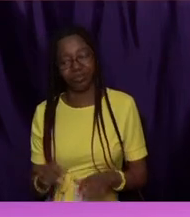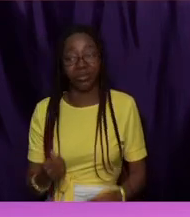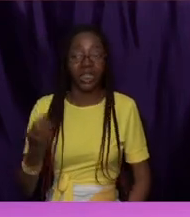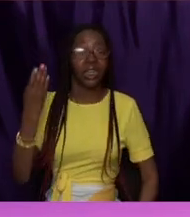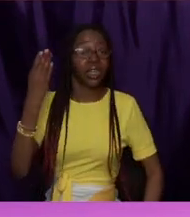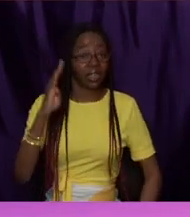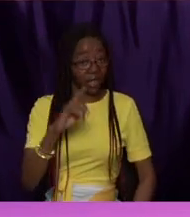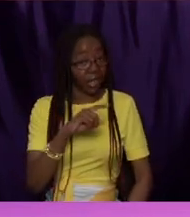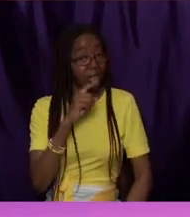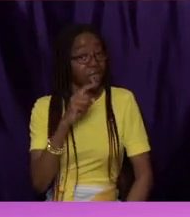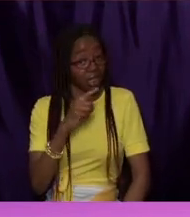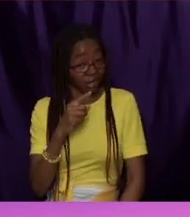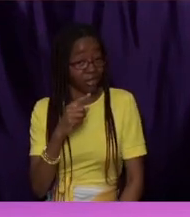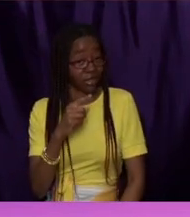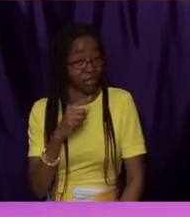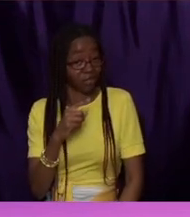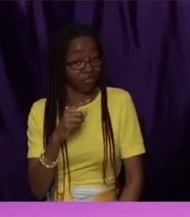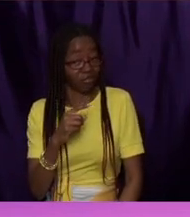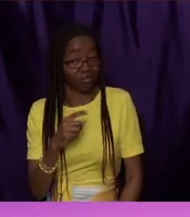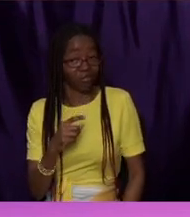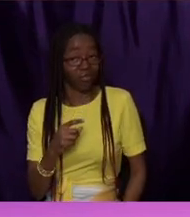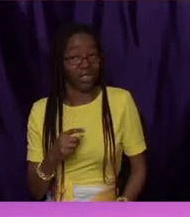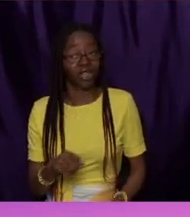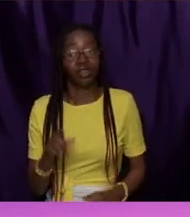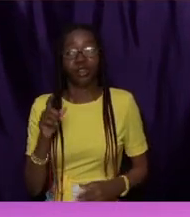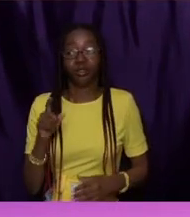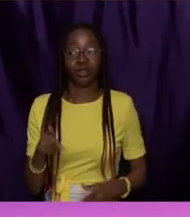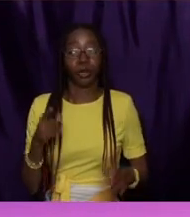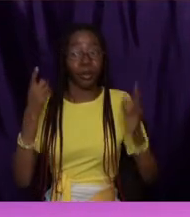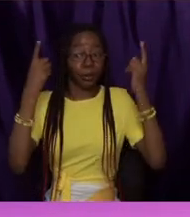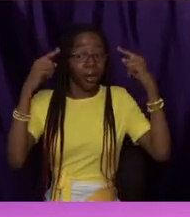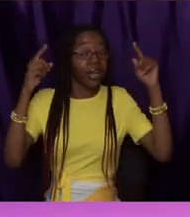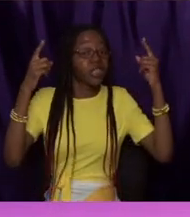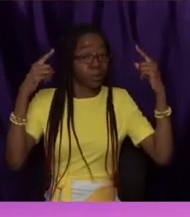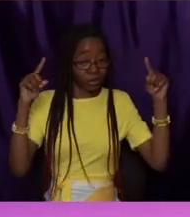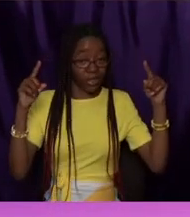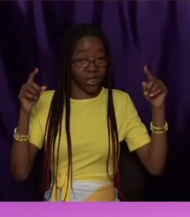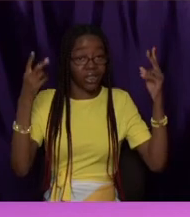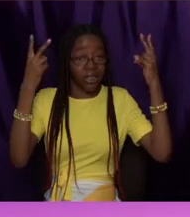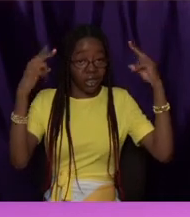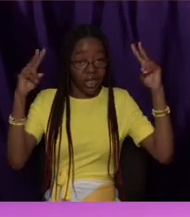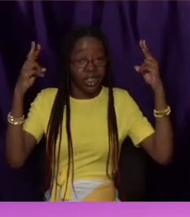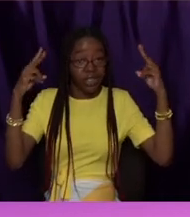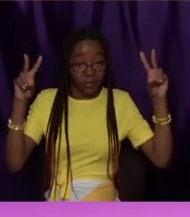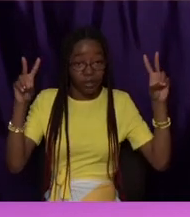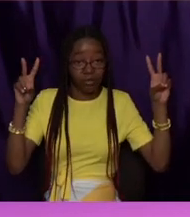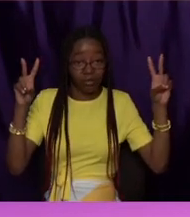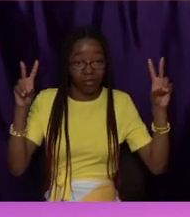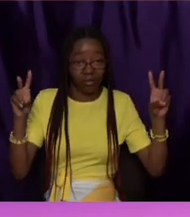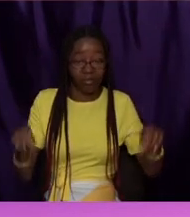God said, Verdell, you're gonna be prosperous and successful.